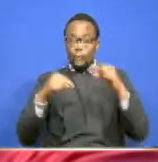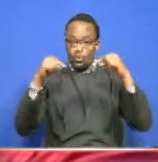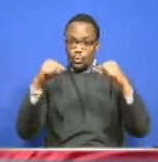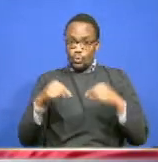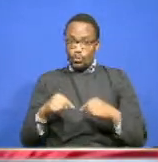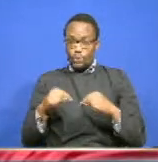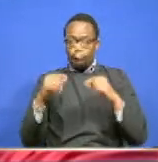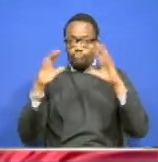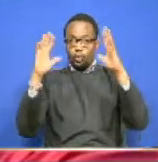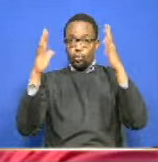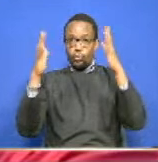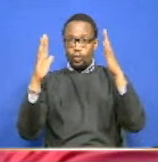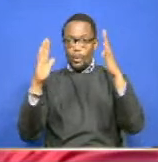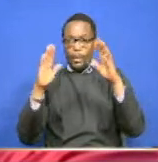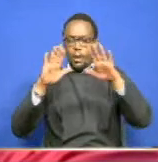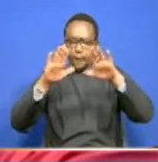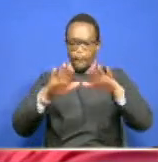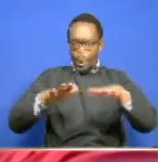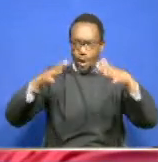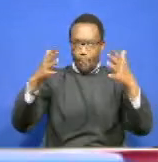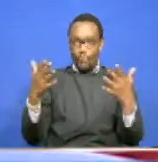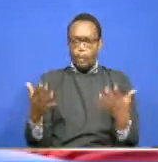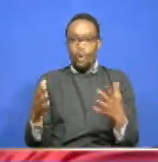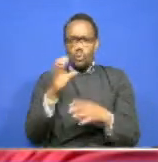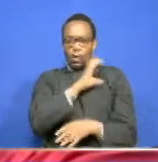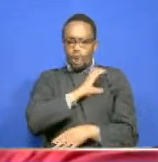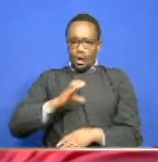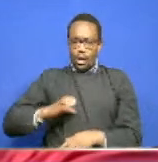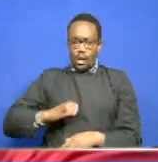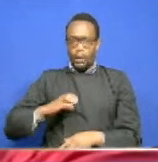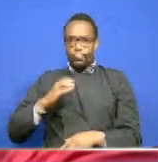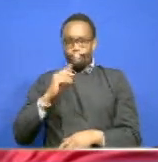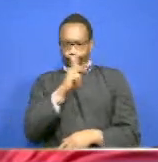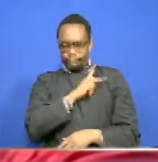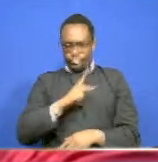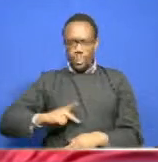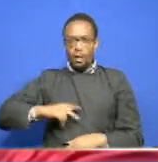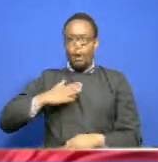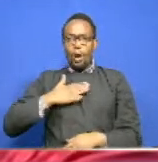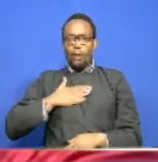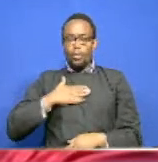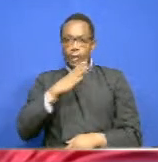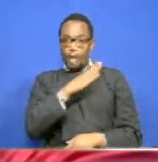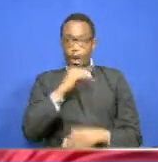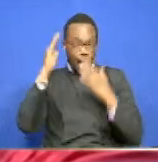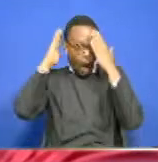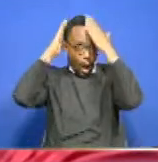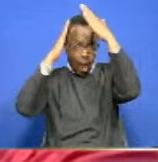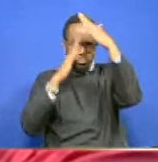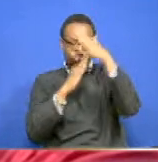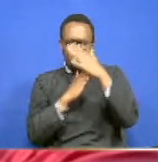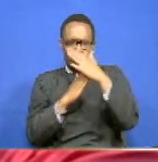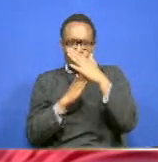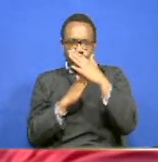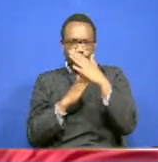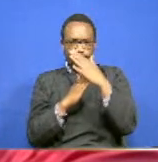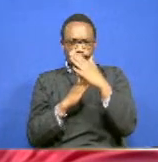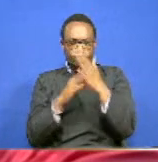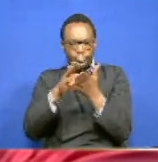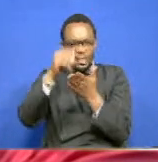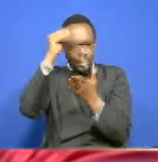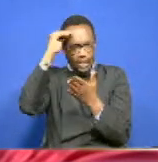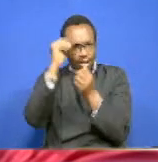the feast of Christ the King, and His Grace will be reflecting with us